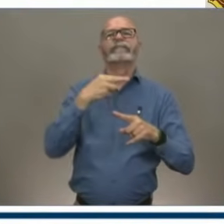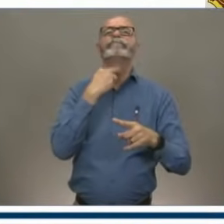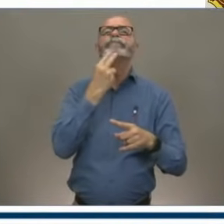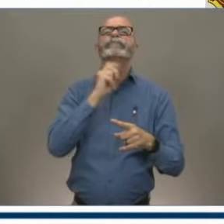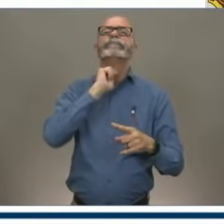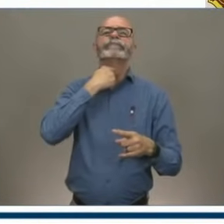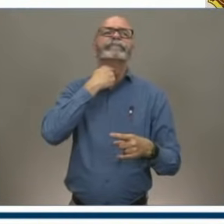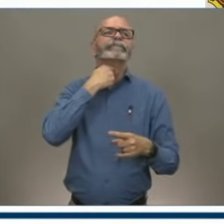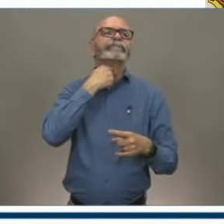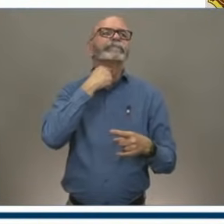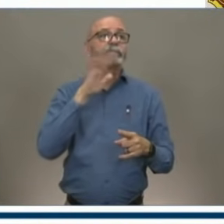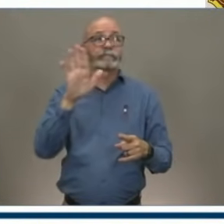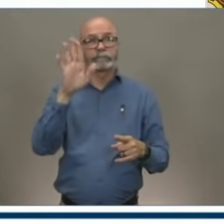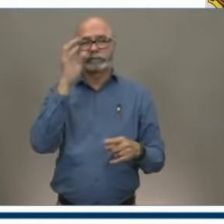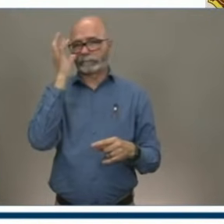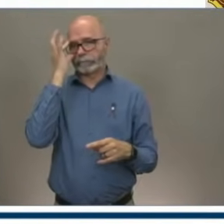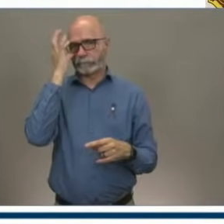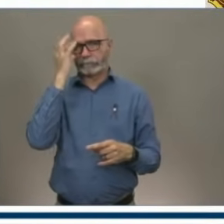please.